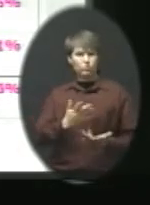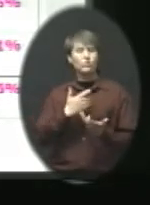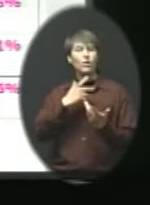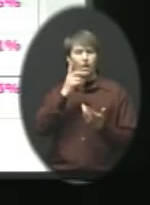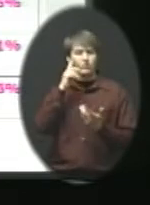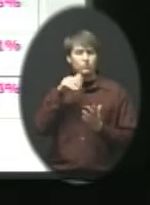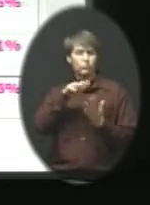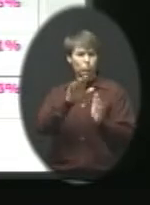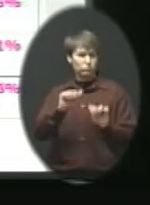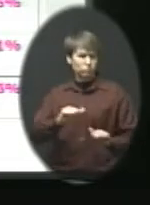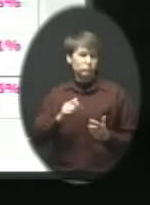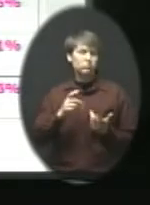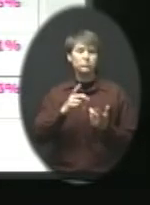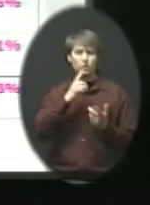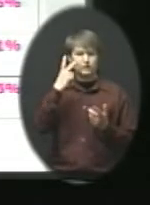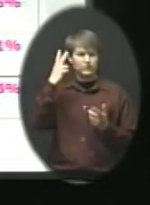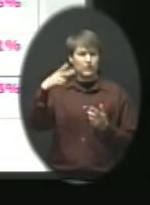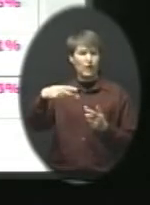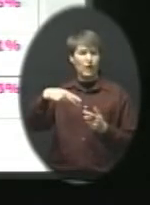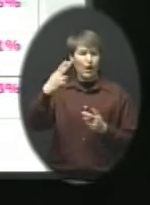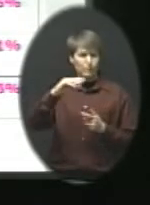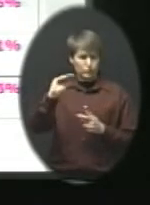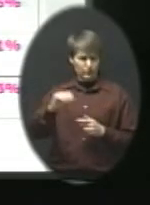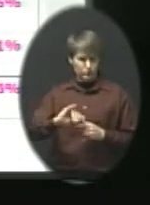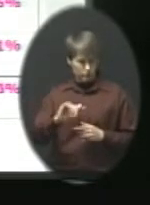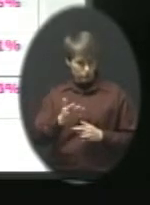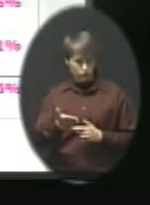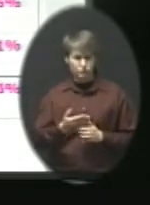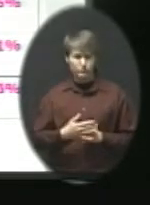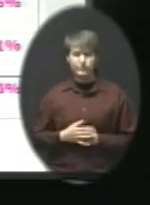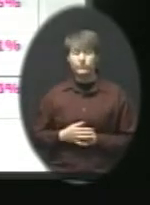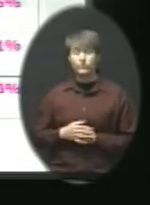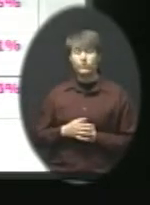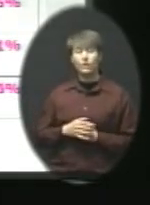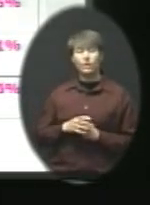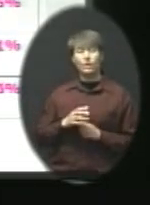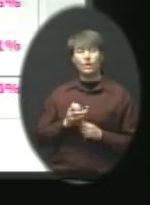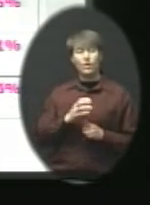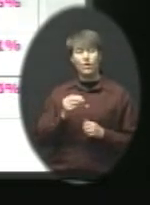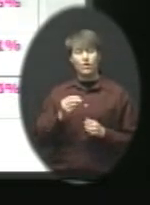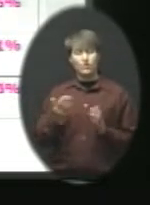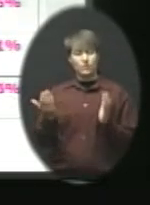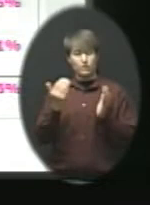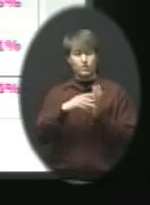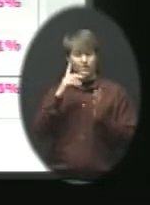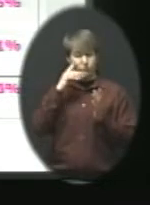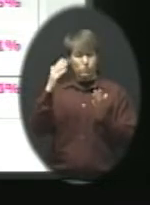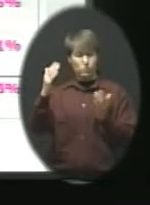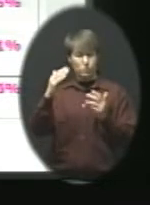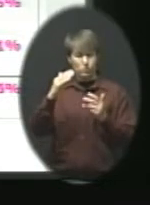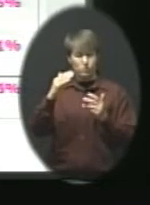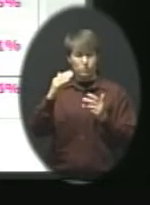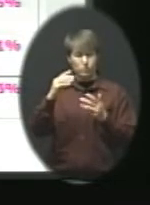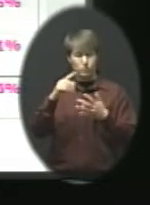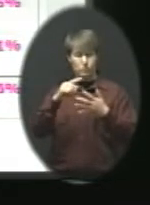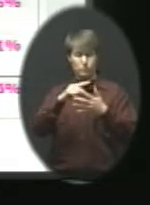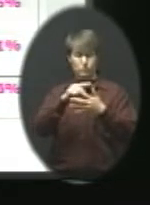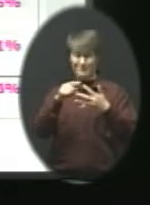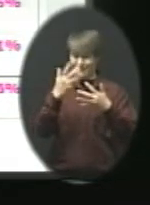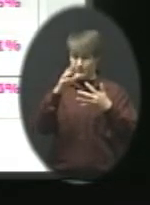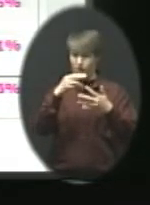approachable. So you can see that high percentage there as well. And the rest of the percentage, again, for the next three questions are